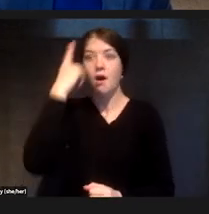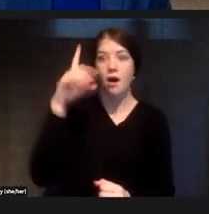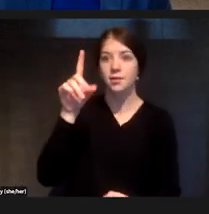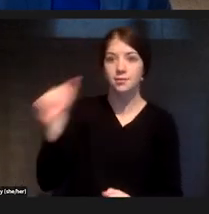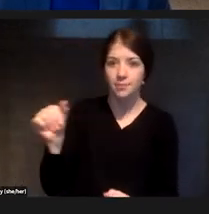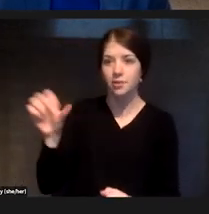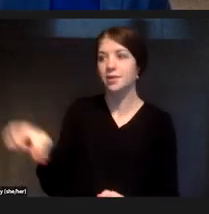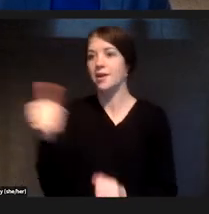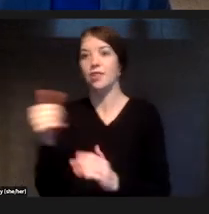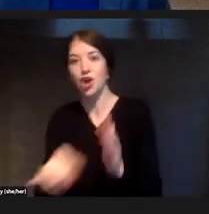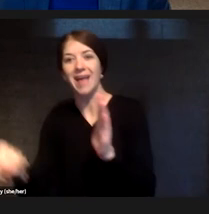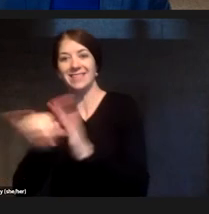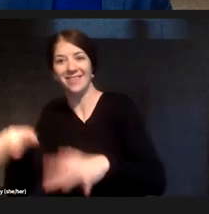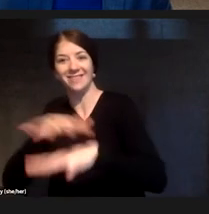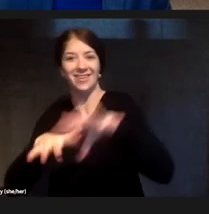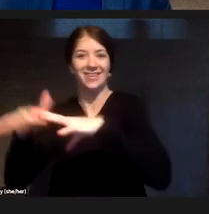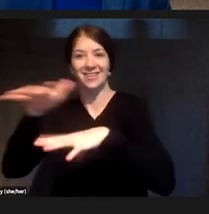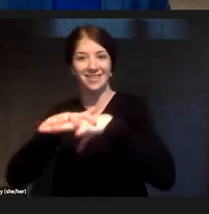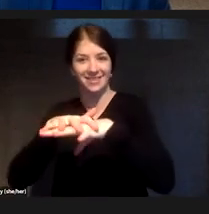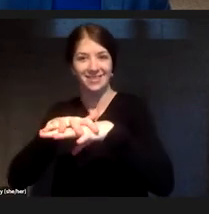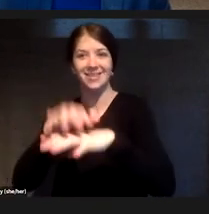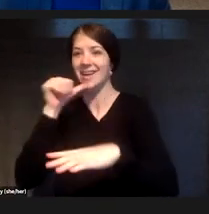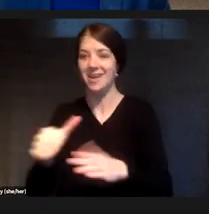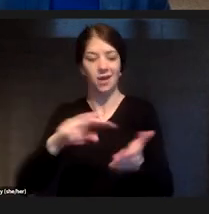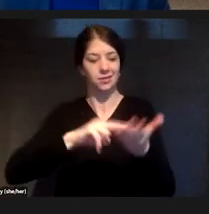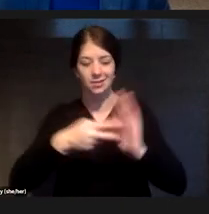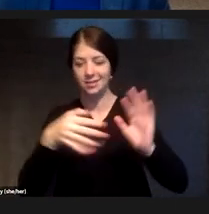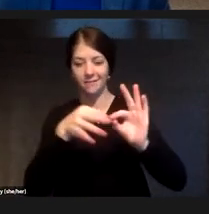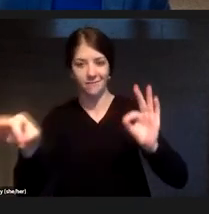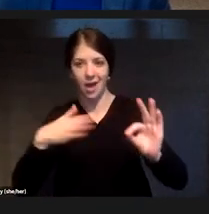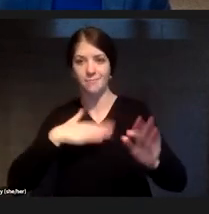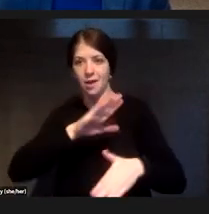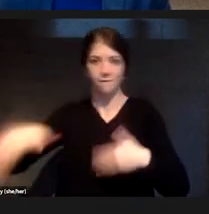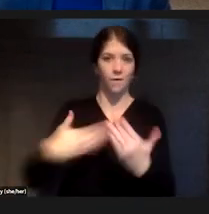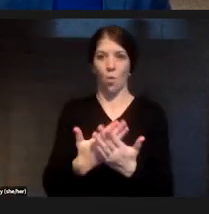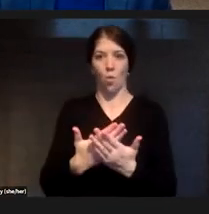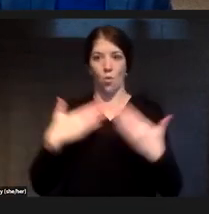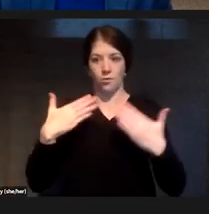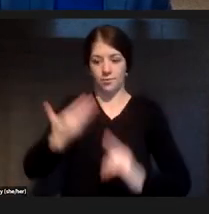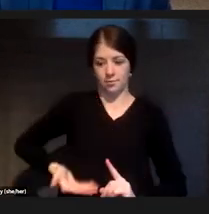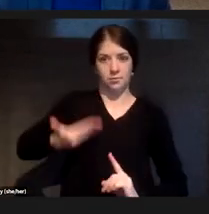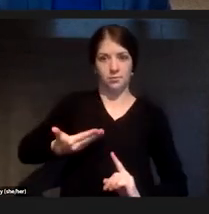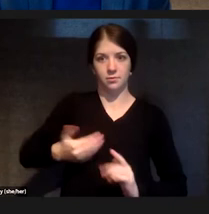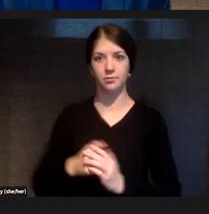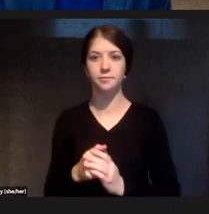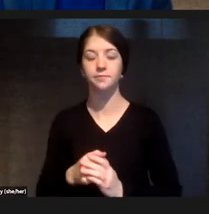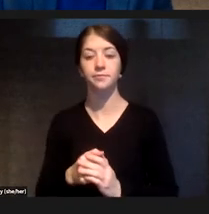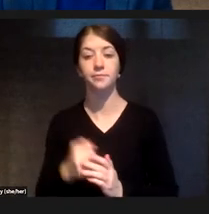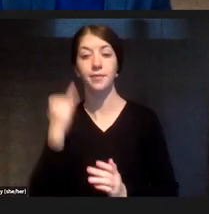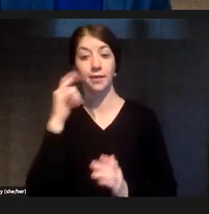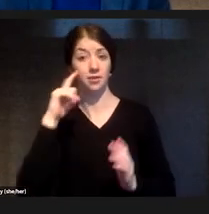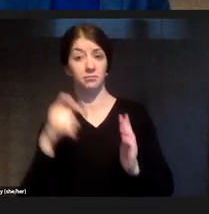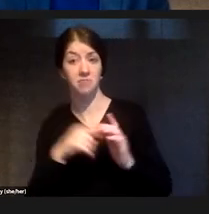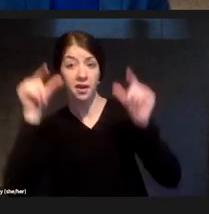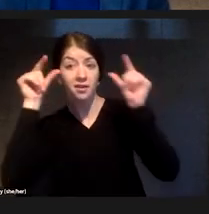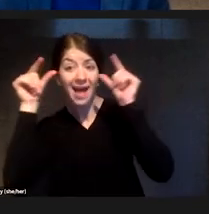another identity that I have that does not define my entire being, if we see that the fact that I wear glasses